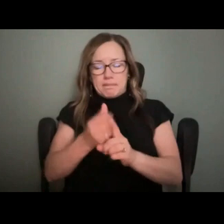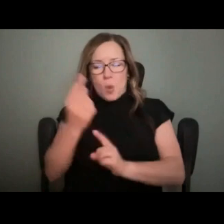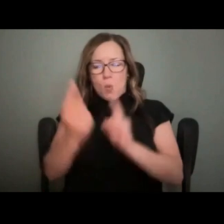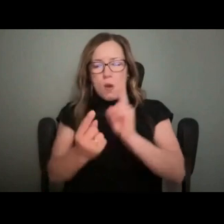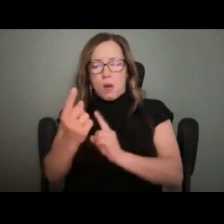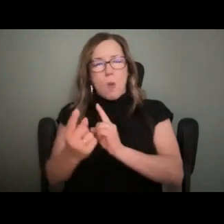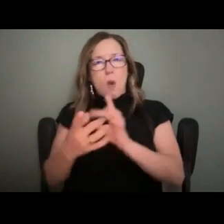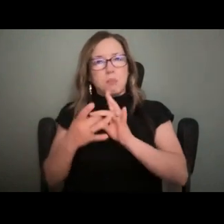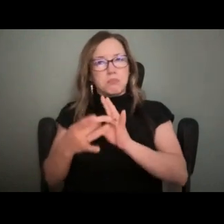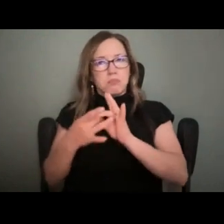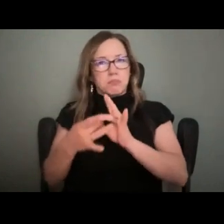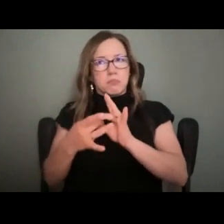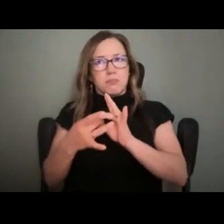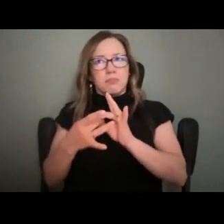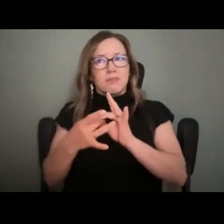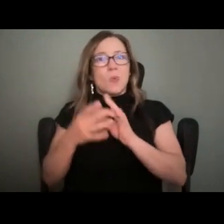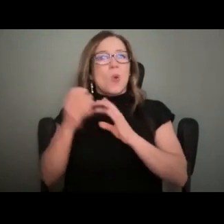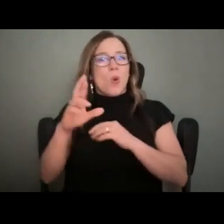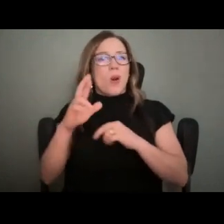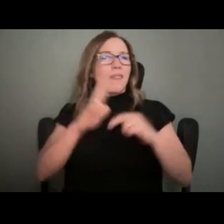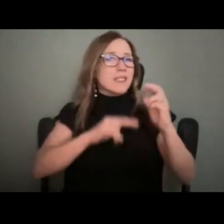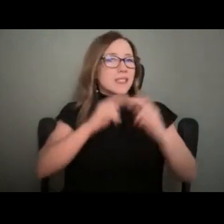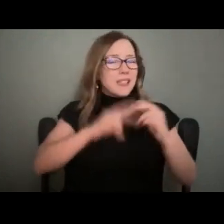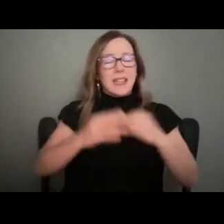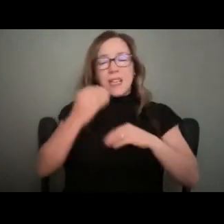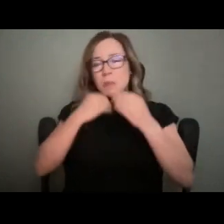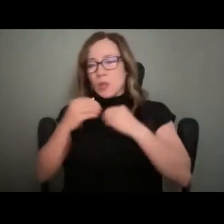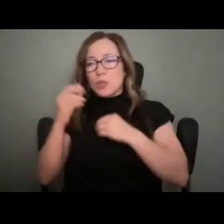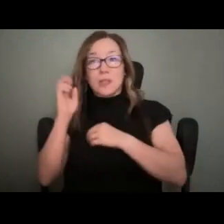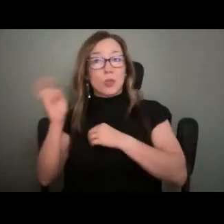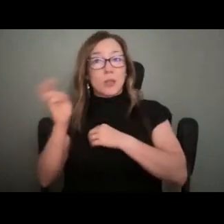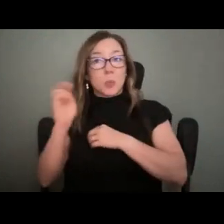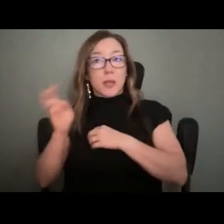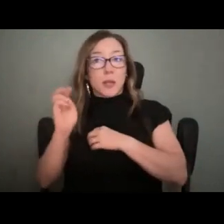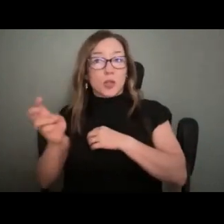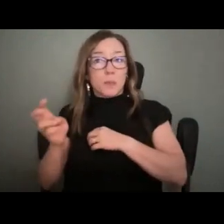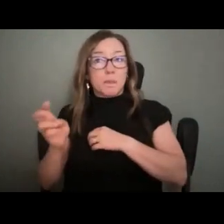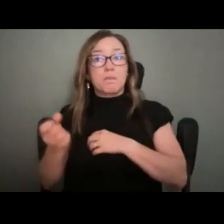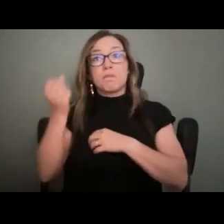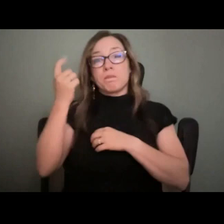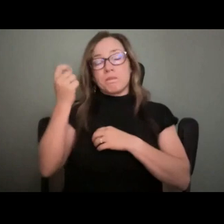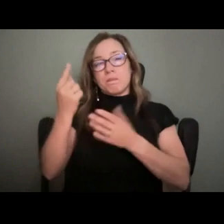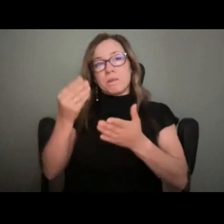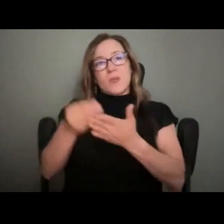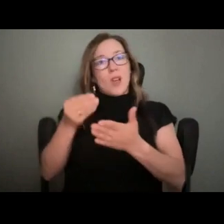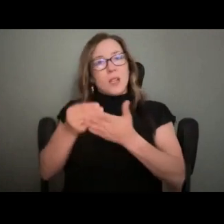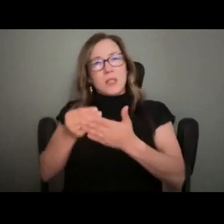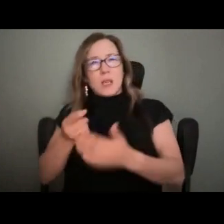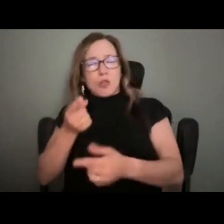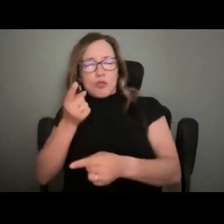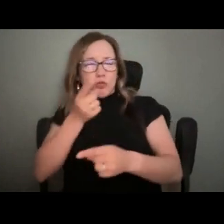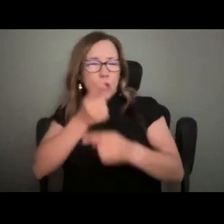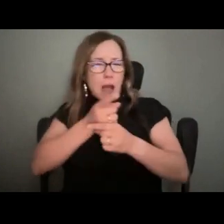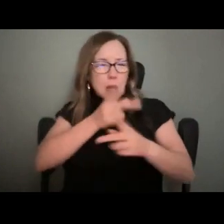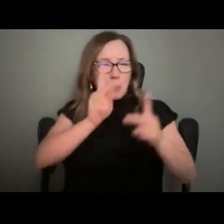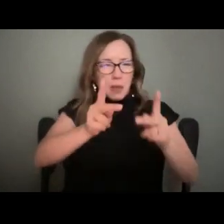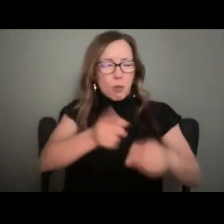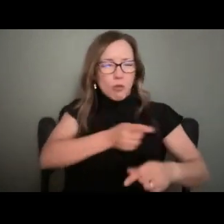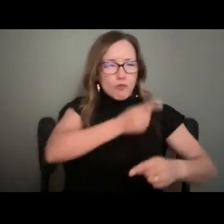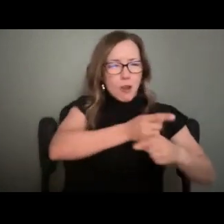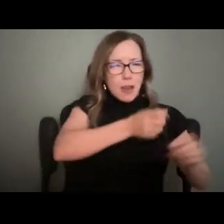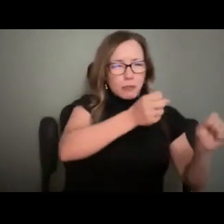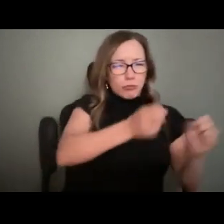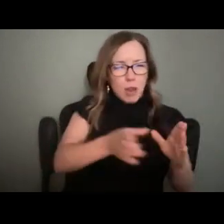connections or having a facility and meals and transportation. But with funding, the right people and the right